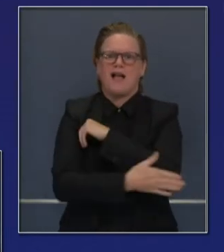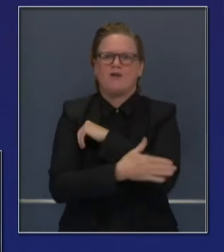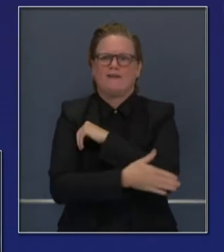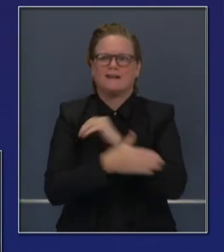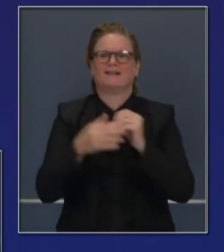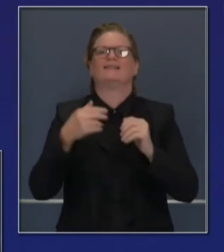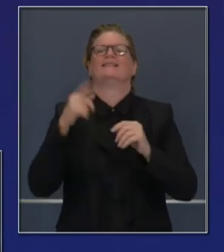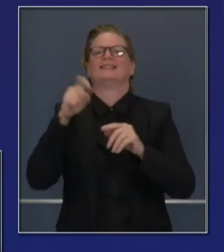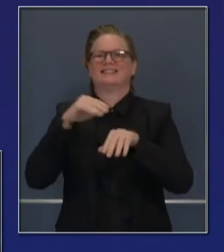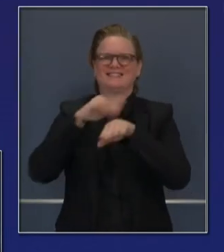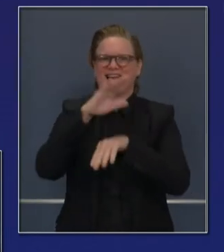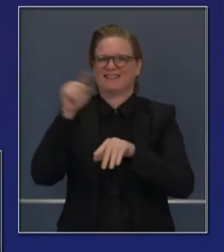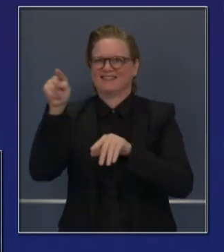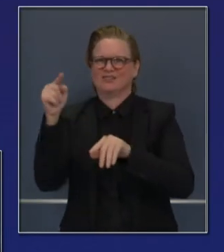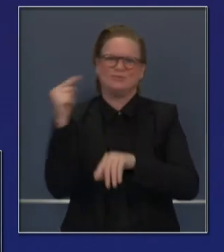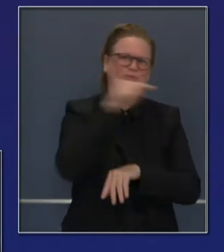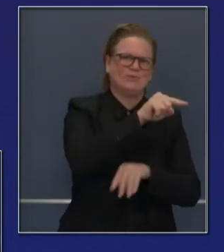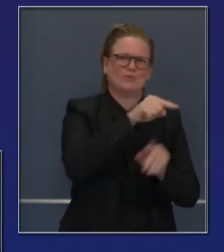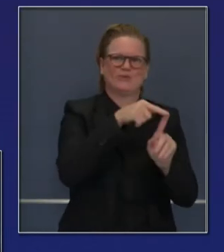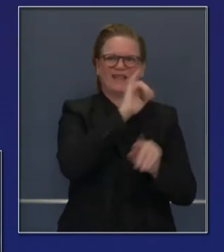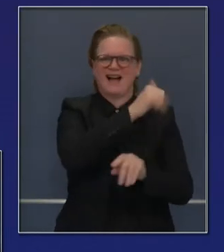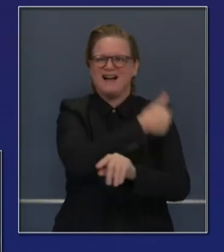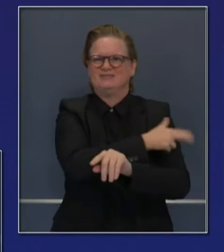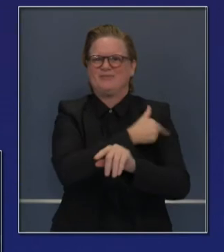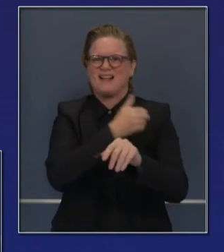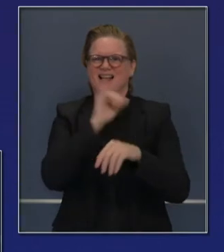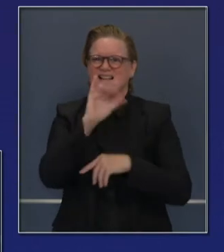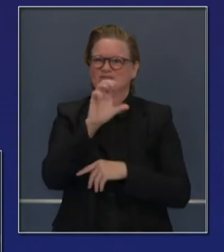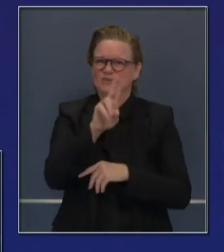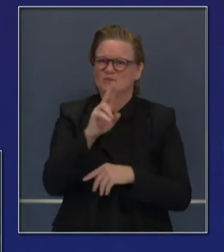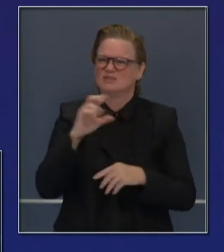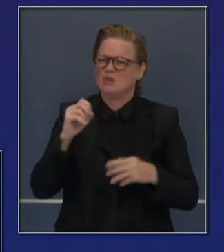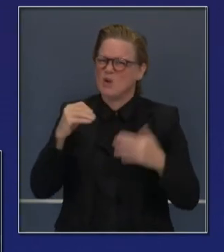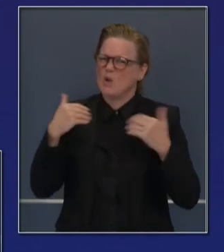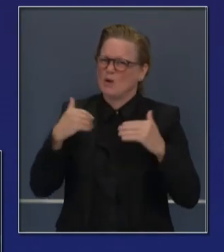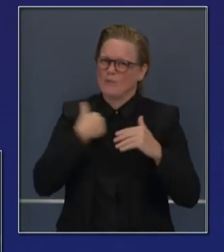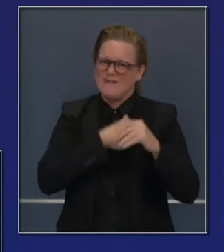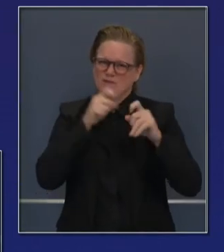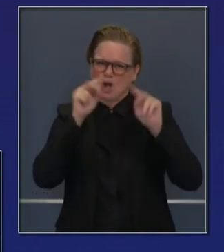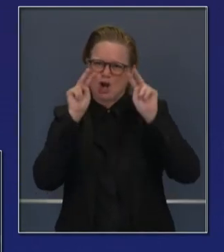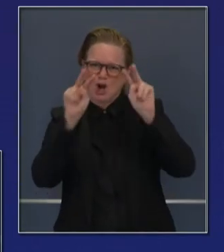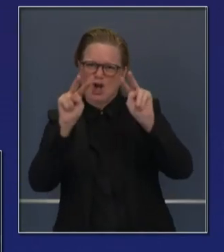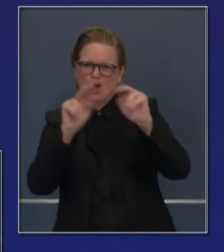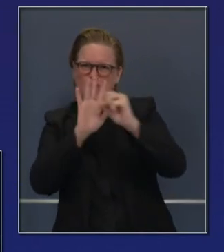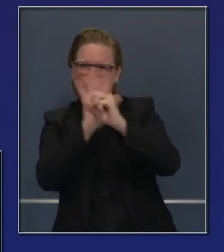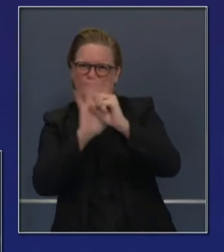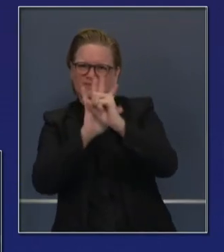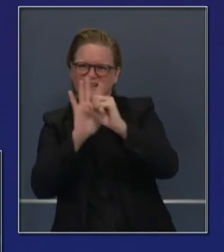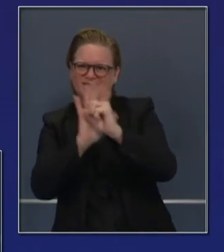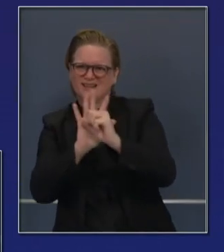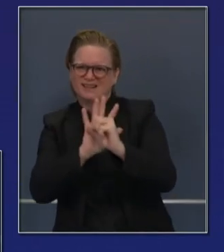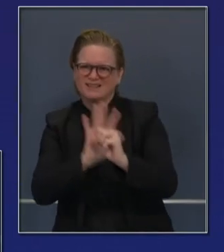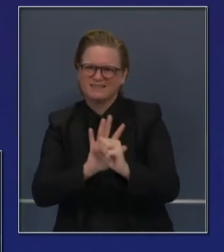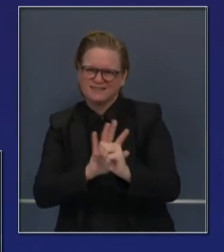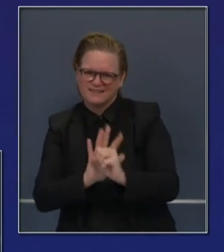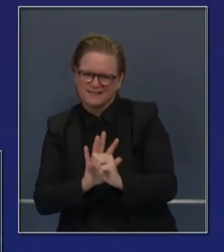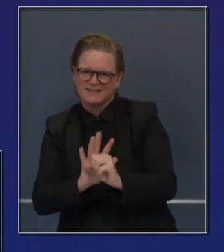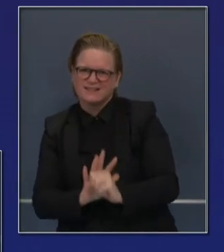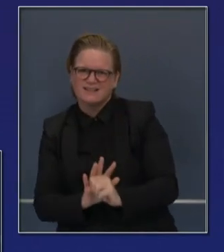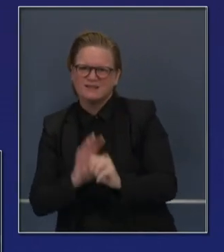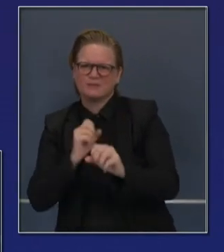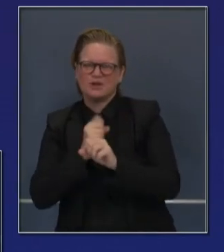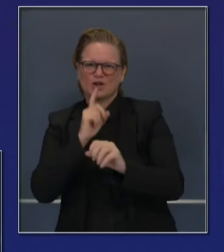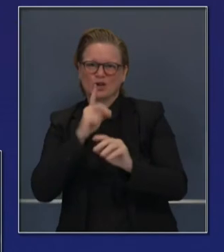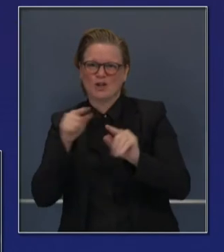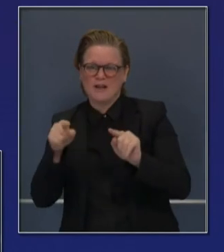systems coming together. So we are looking at this from a regional basis first and foremost, because what matters is if a patient needs care and